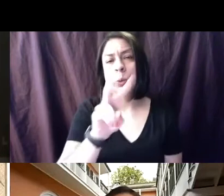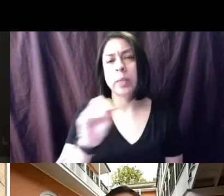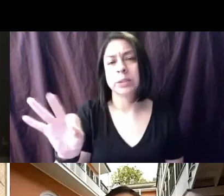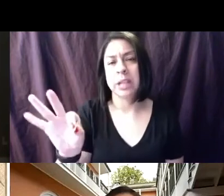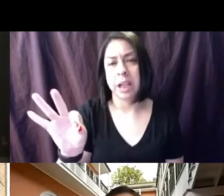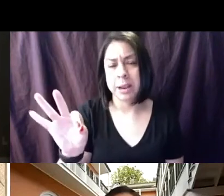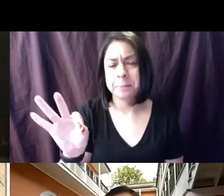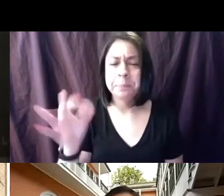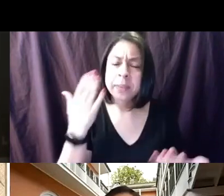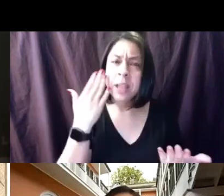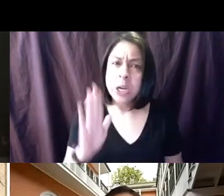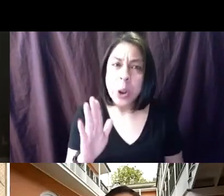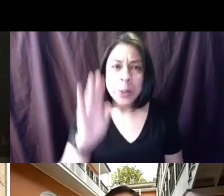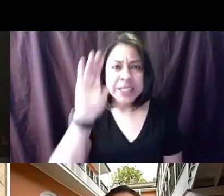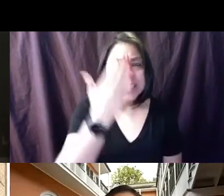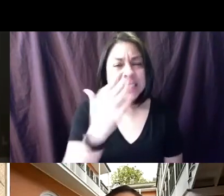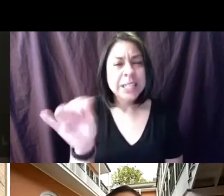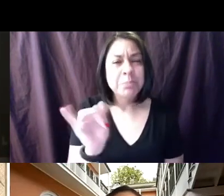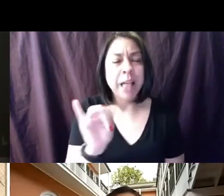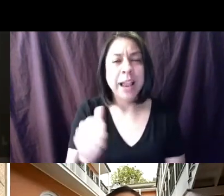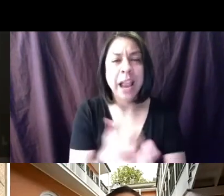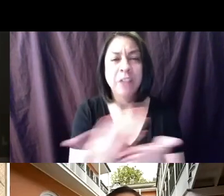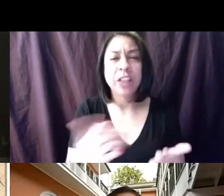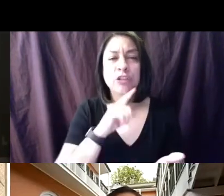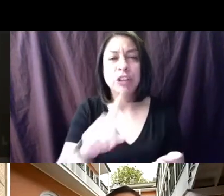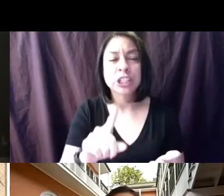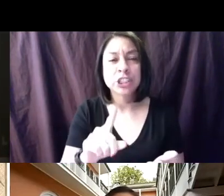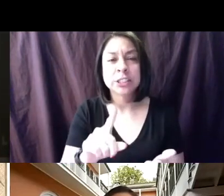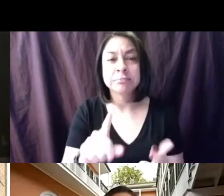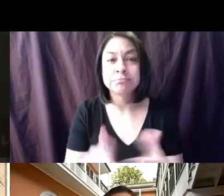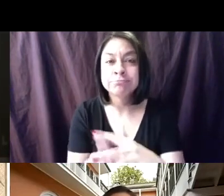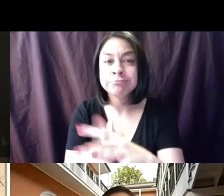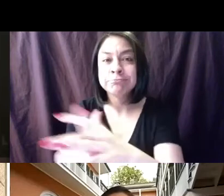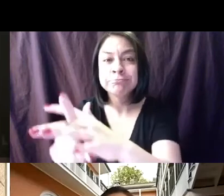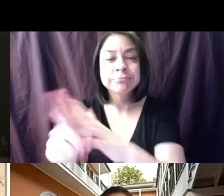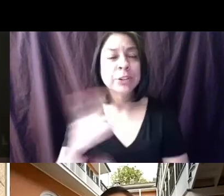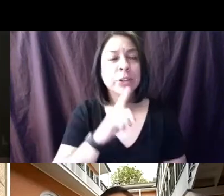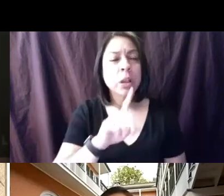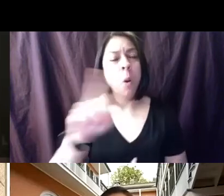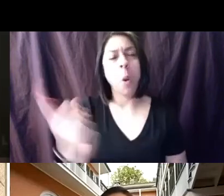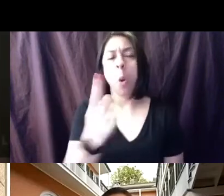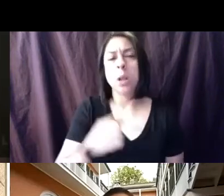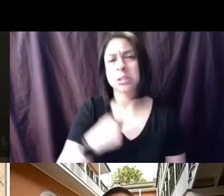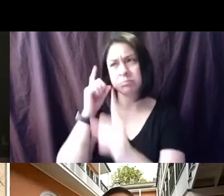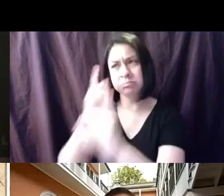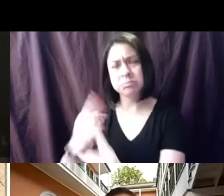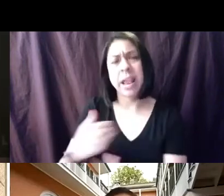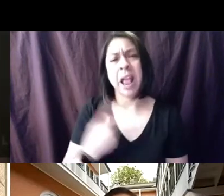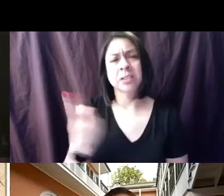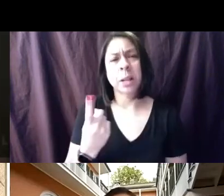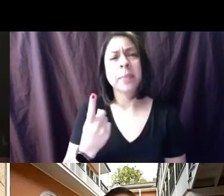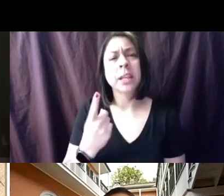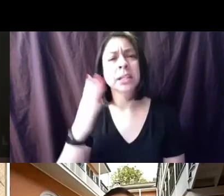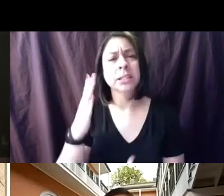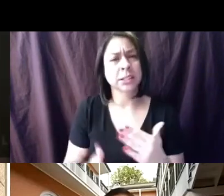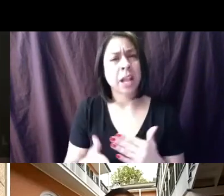And I don't know, it seems just like everything just trickled up on us. You know, it was always my desire to get something done at McDonough